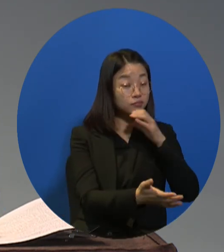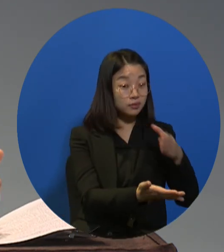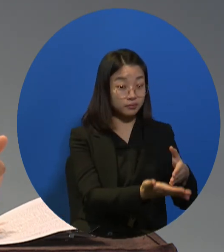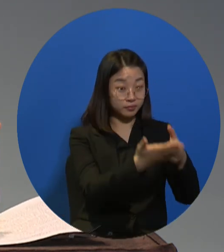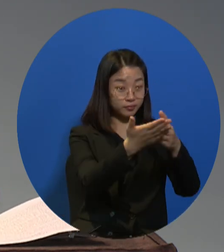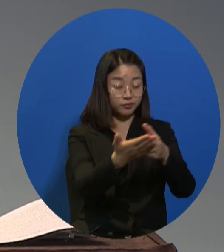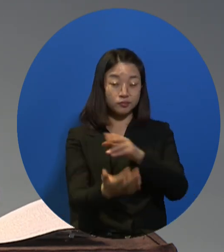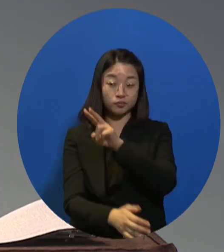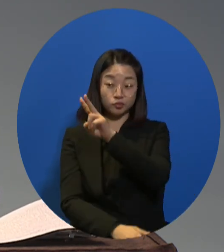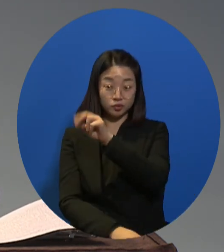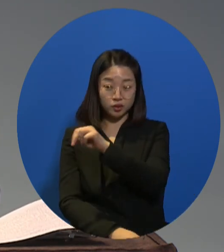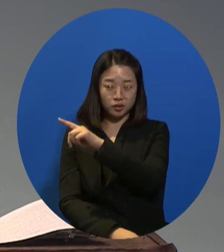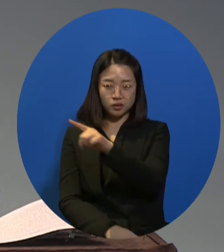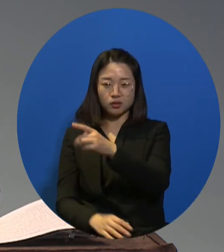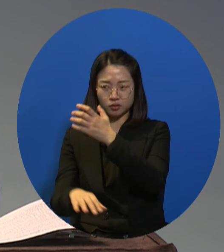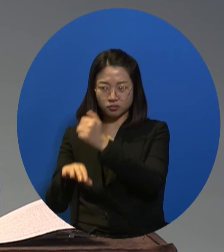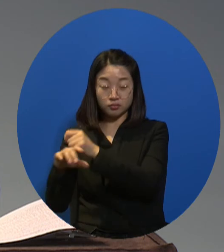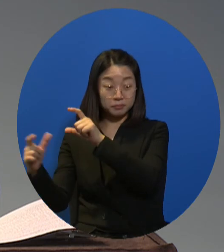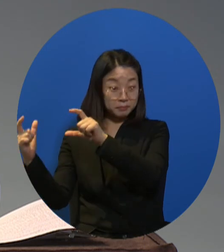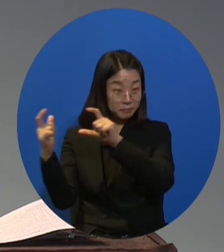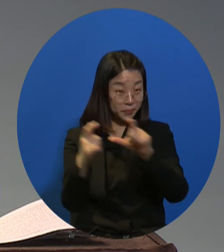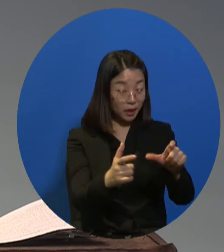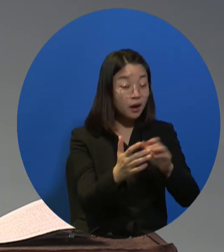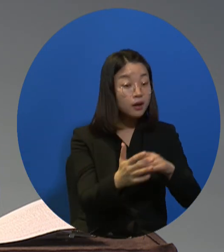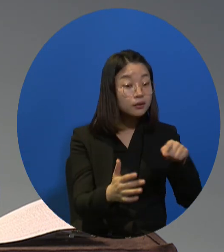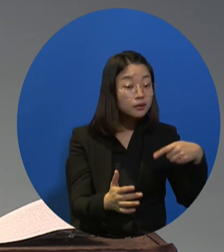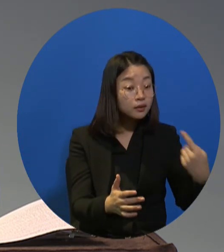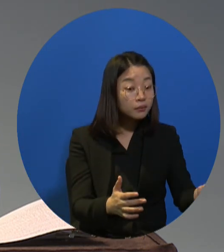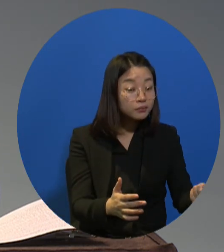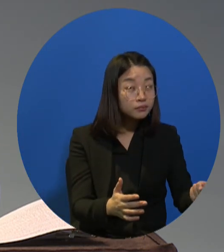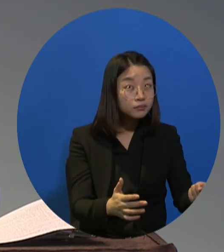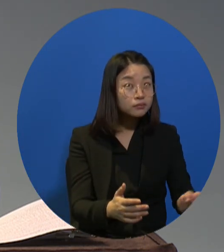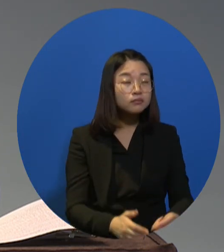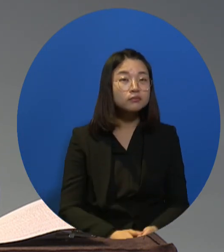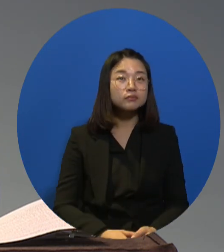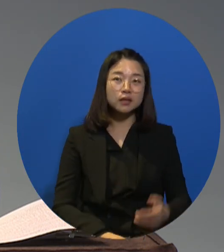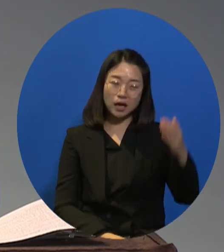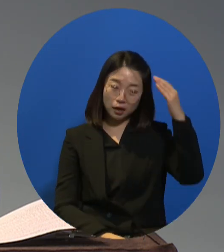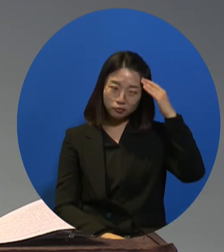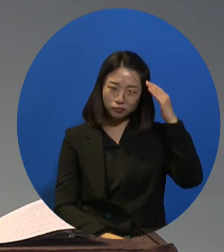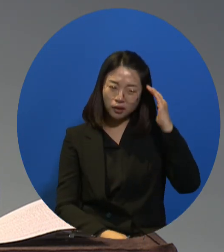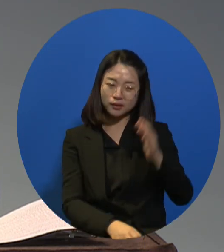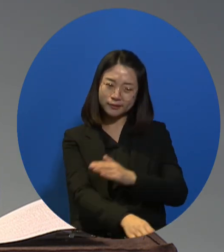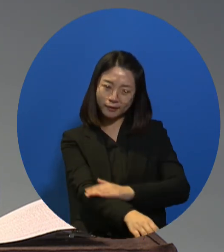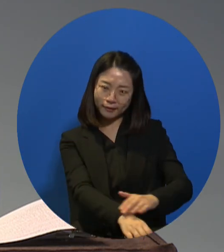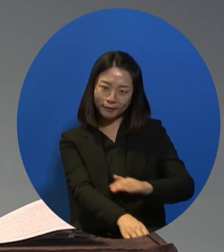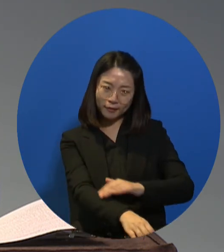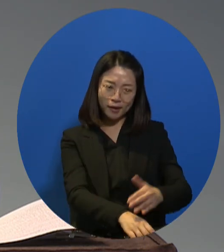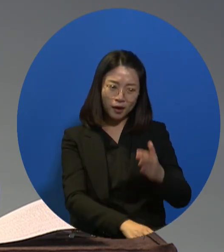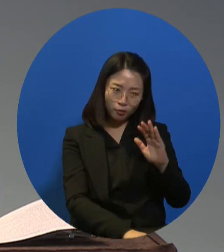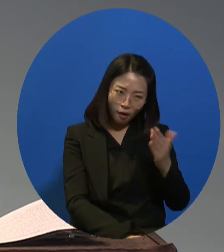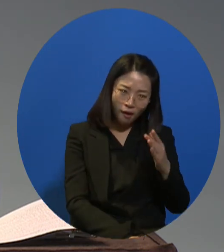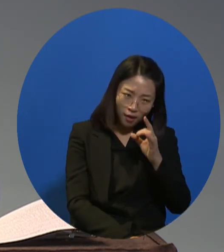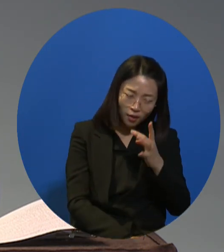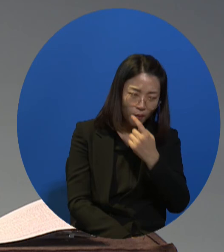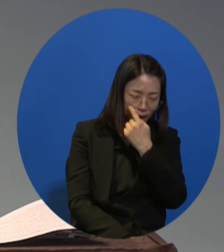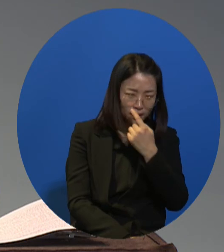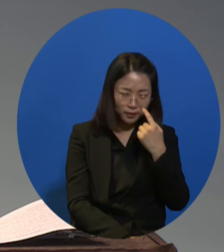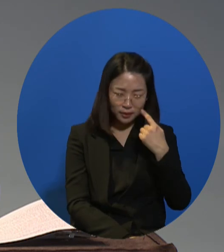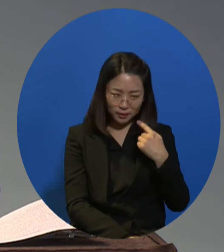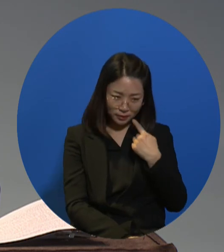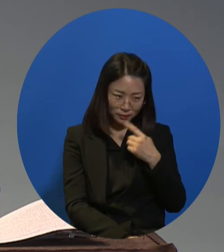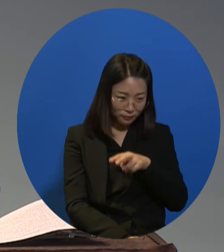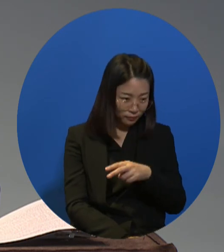but instead of that kind of support, when there is a final decision made by the UN committee, the Commission